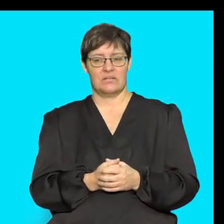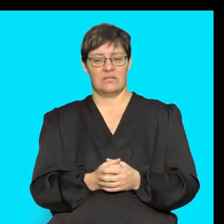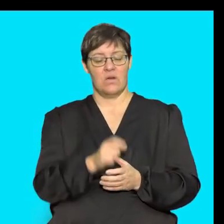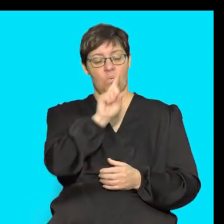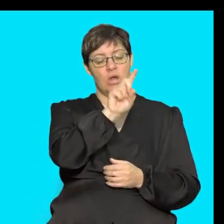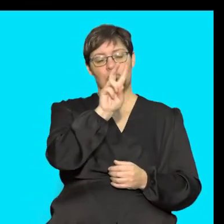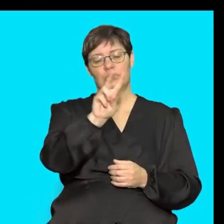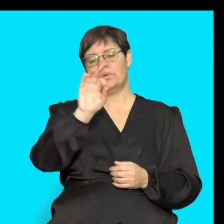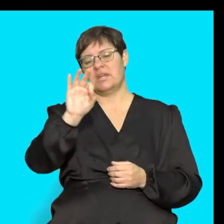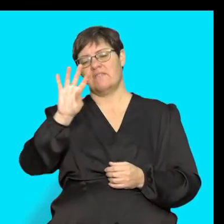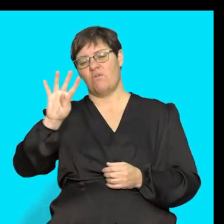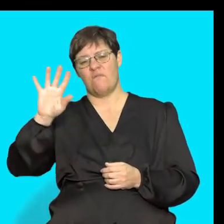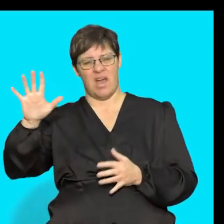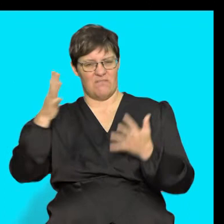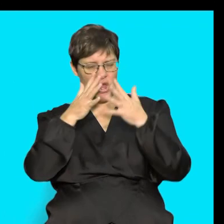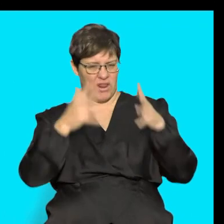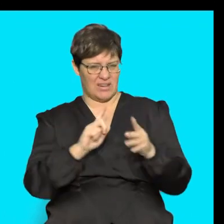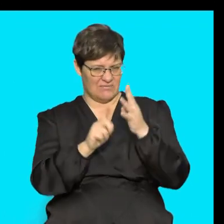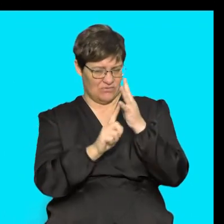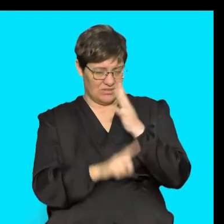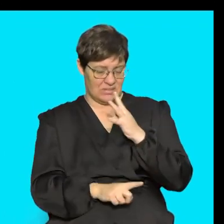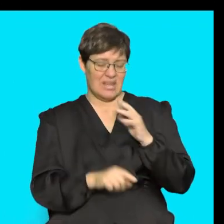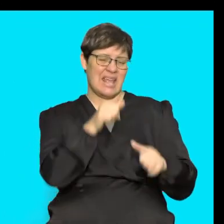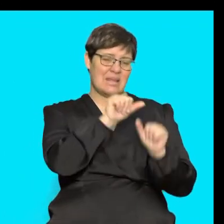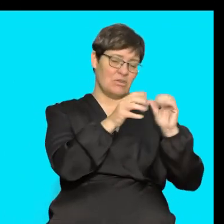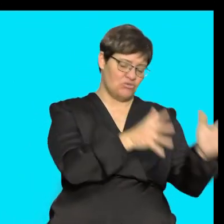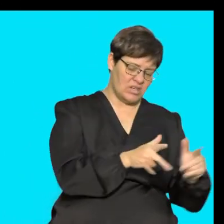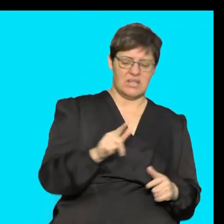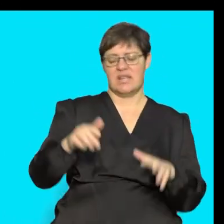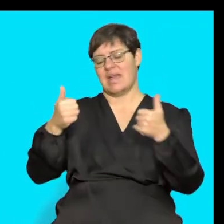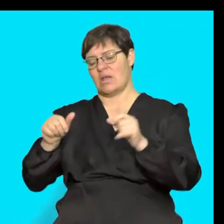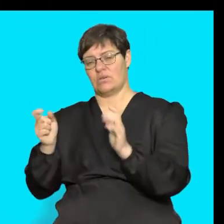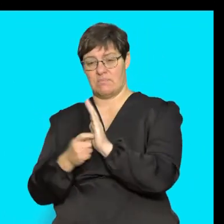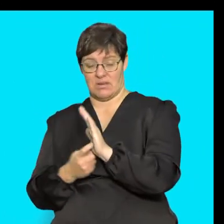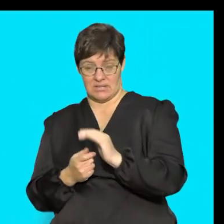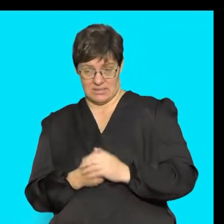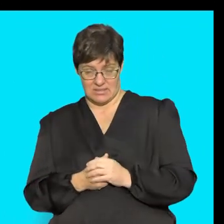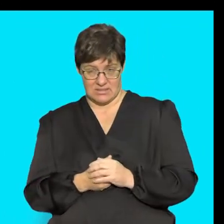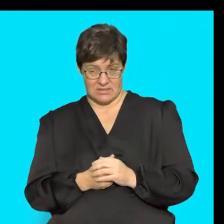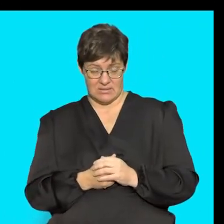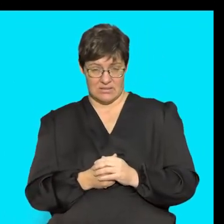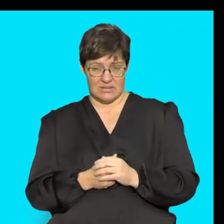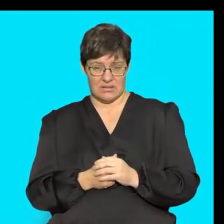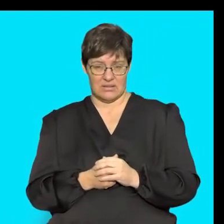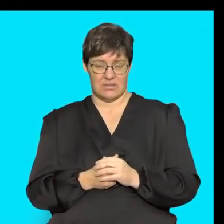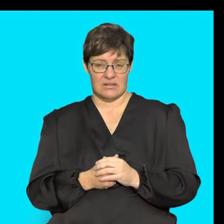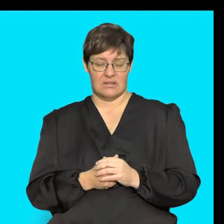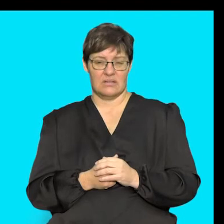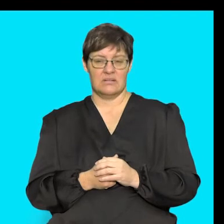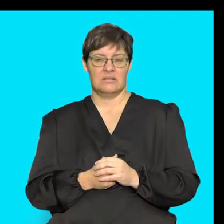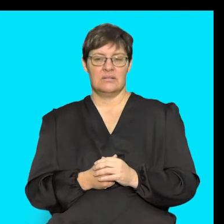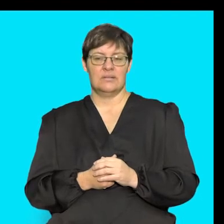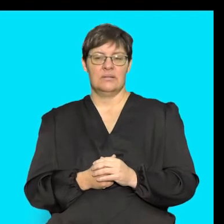1 to 5 linear, we're given the chemistry marks and the accounting marks. So given chemistry